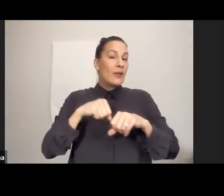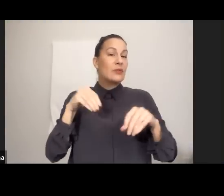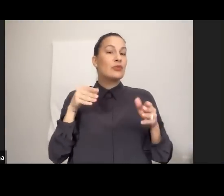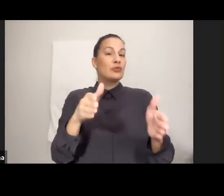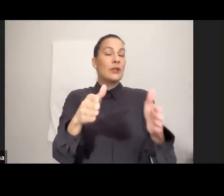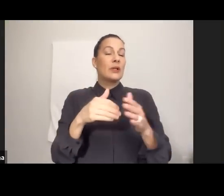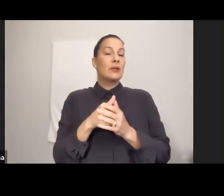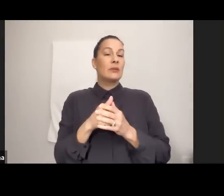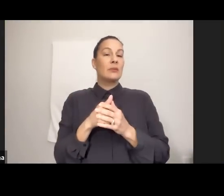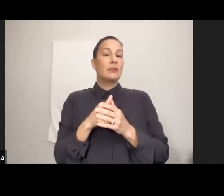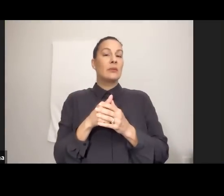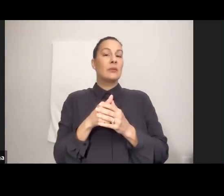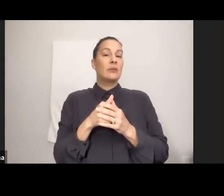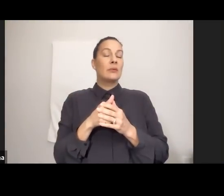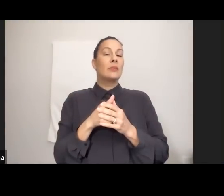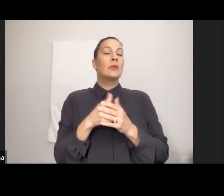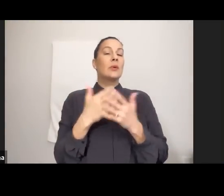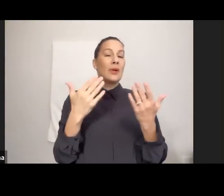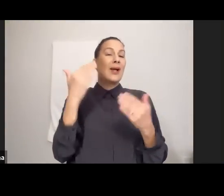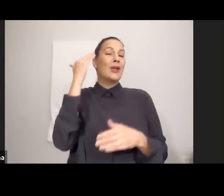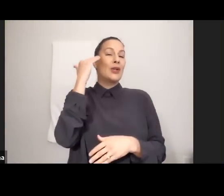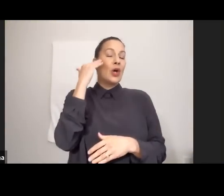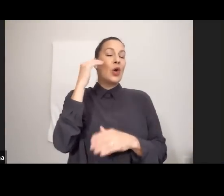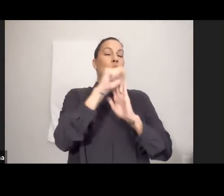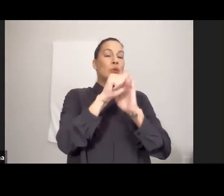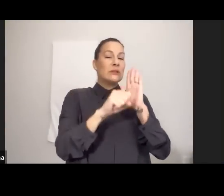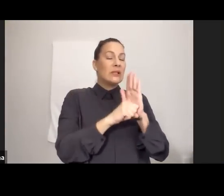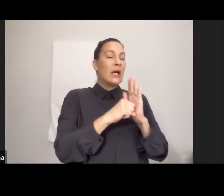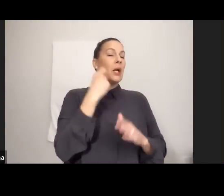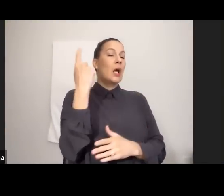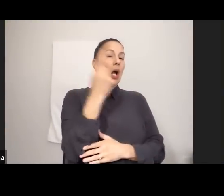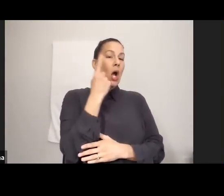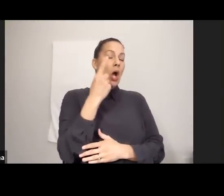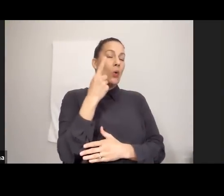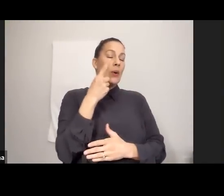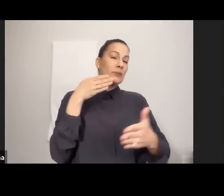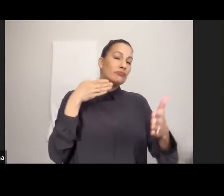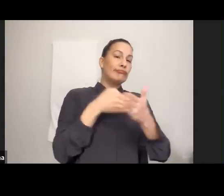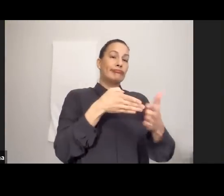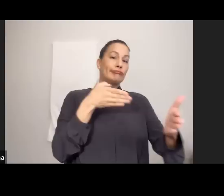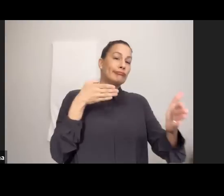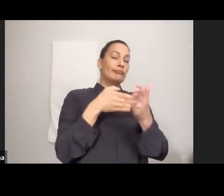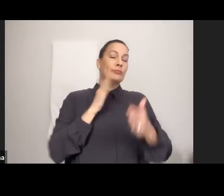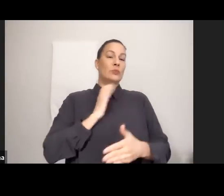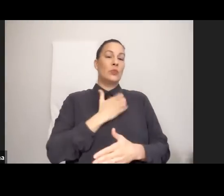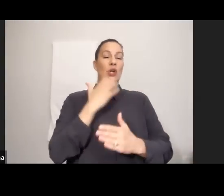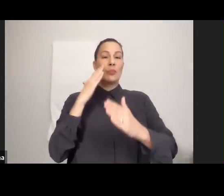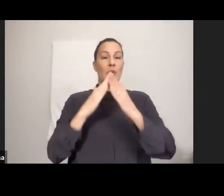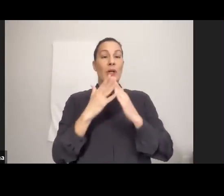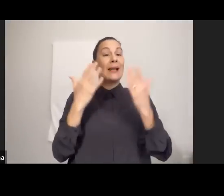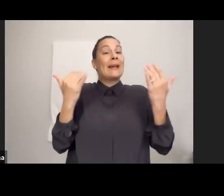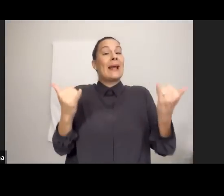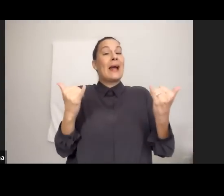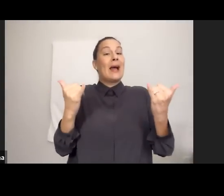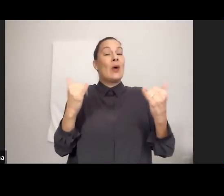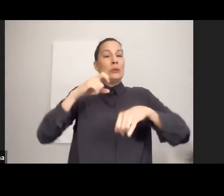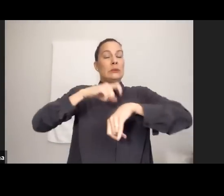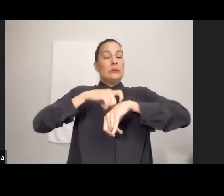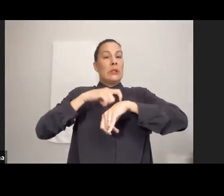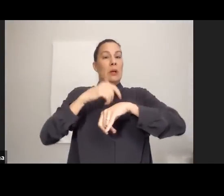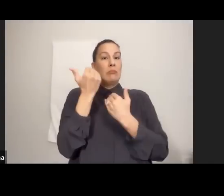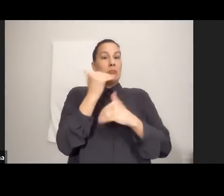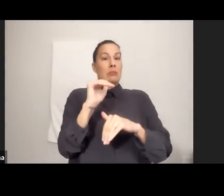state will always find new ways to target our communities. We're seeing this right now with curfews across the country.